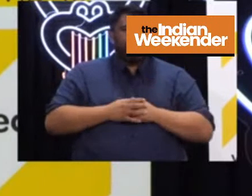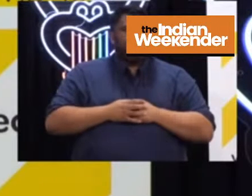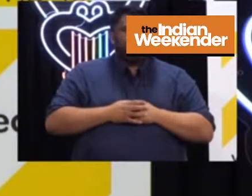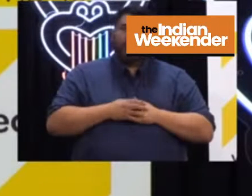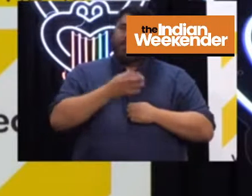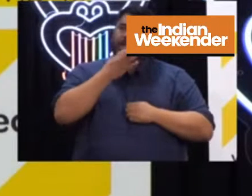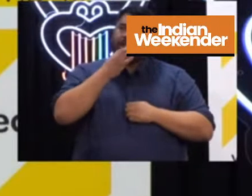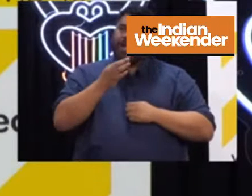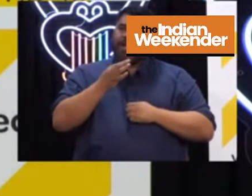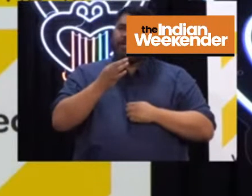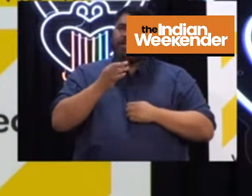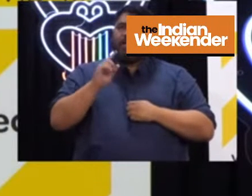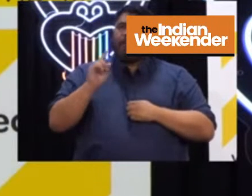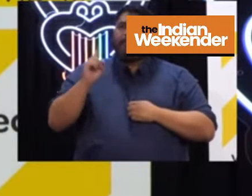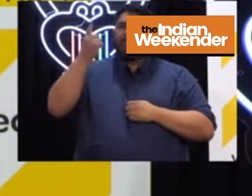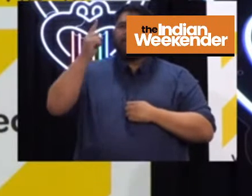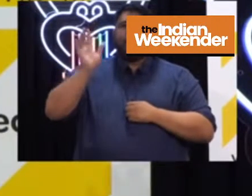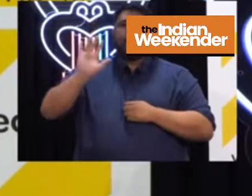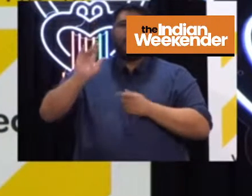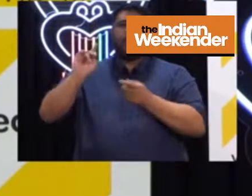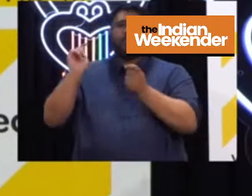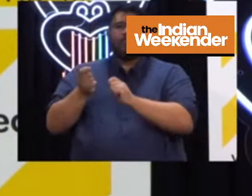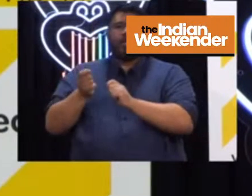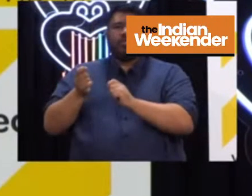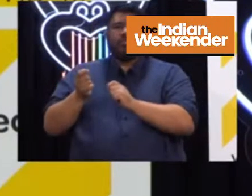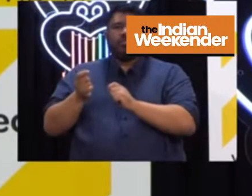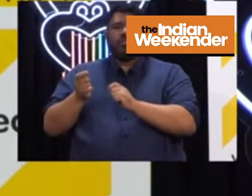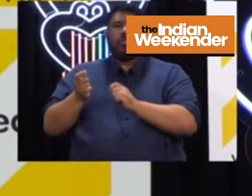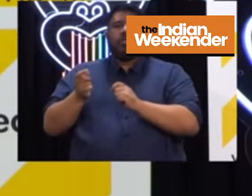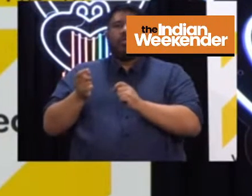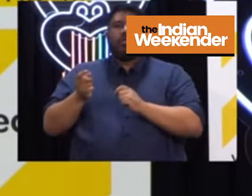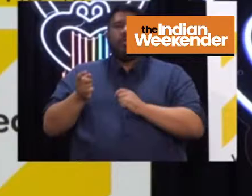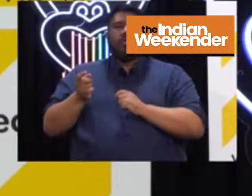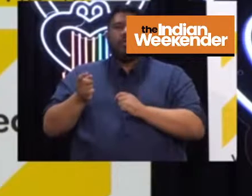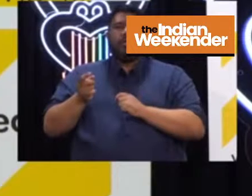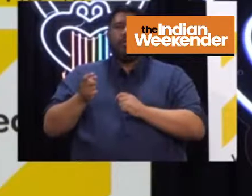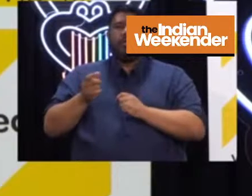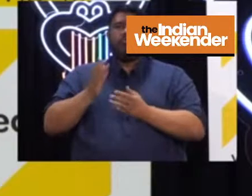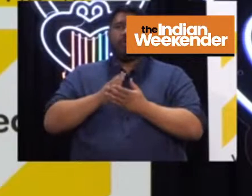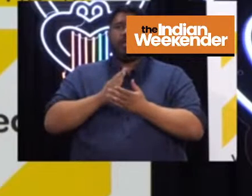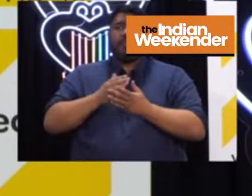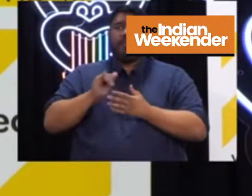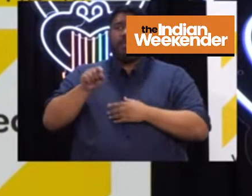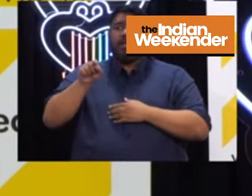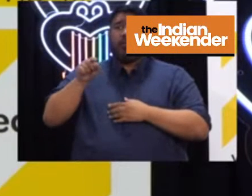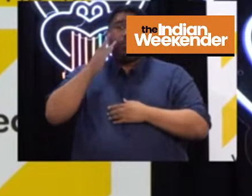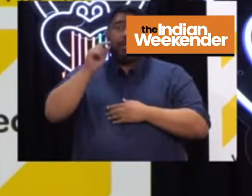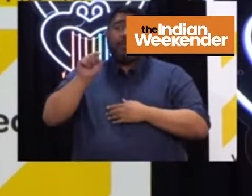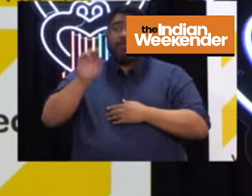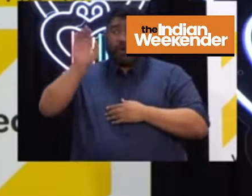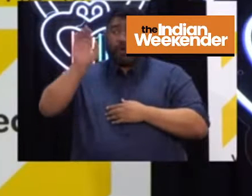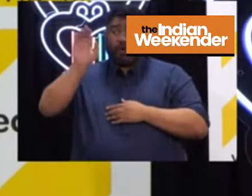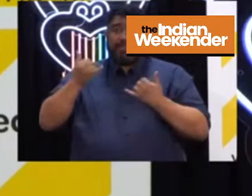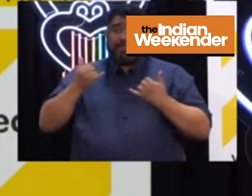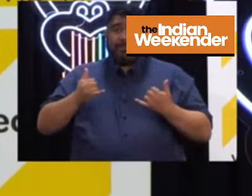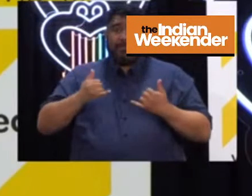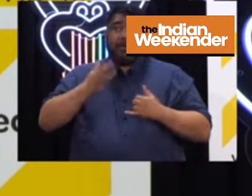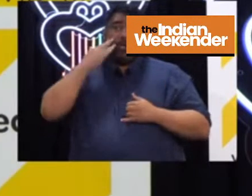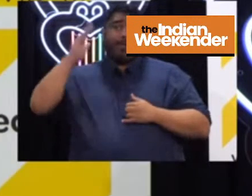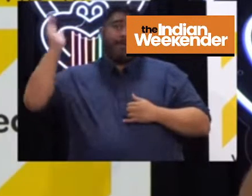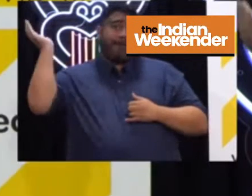Climate Change Minister and the COP delegation to take part in the self-isolation trial upon their return? And doesn't that